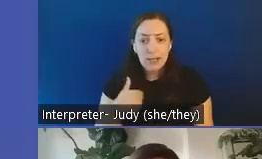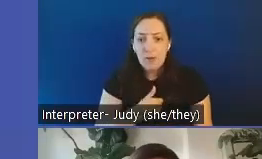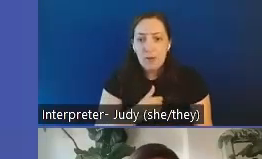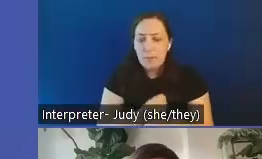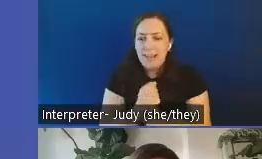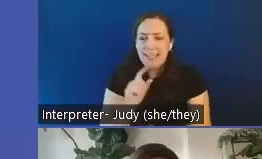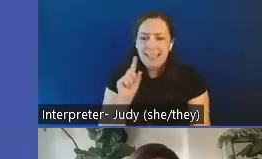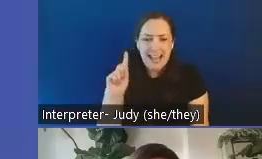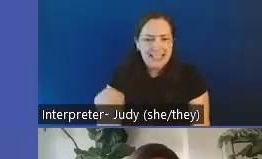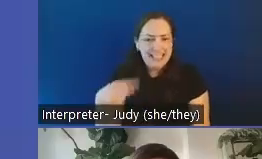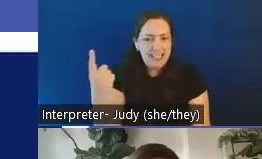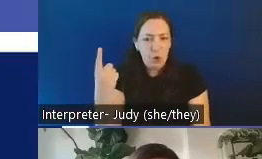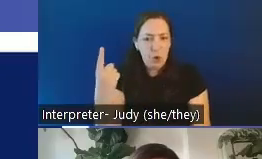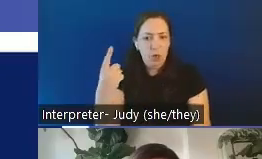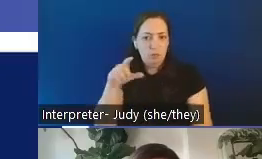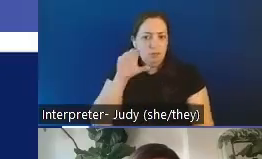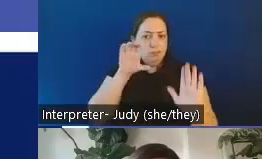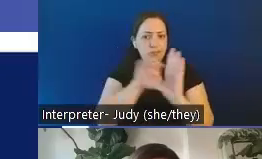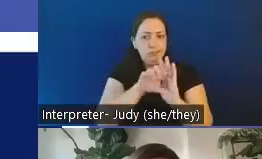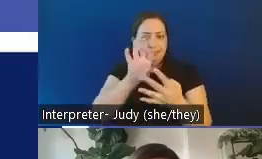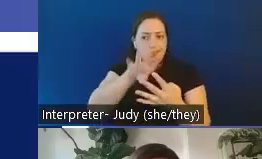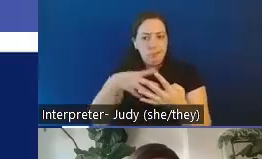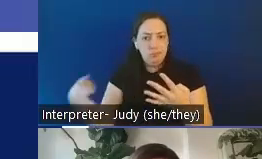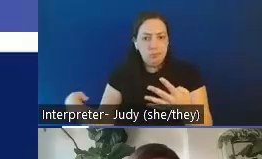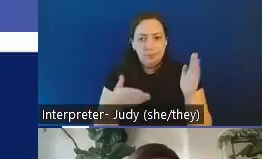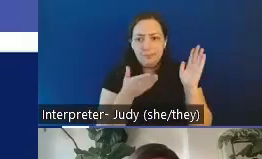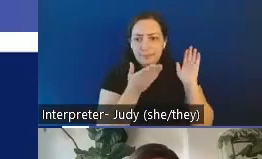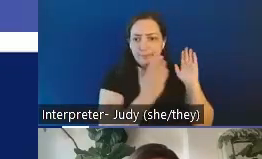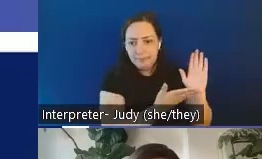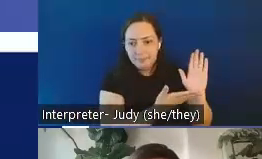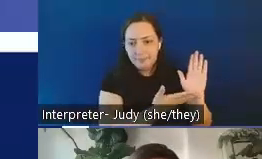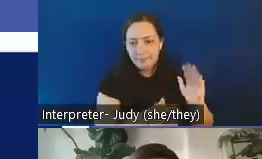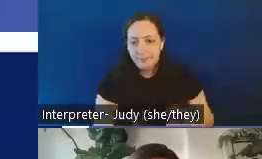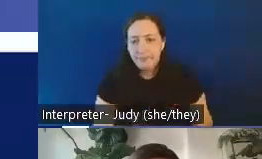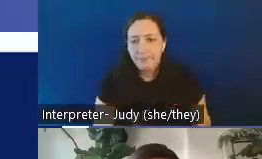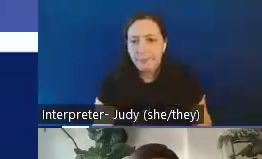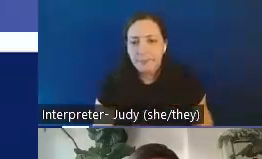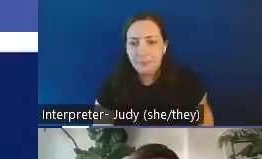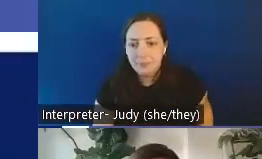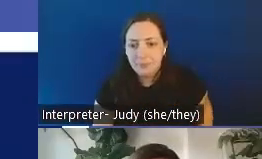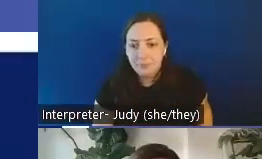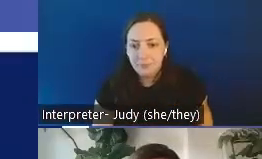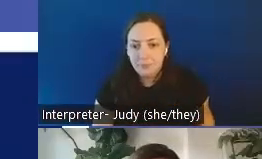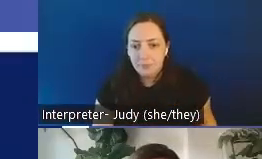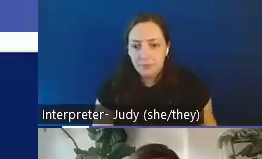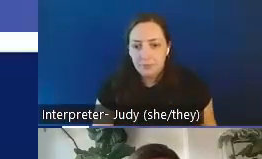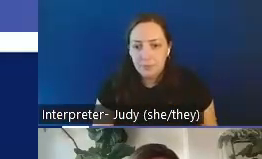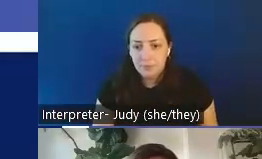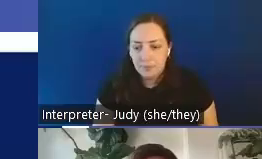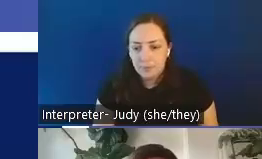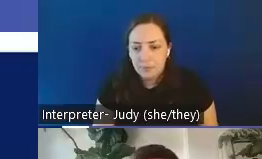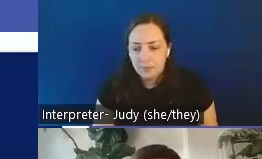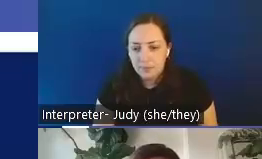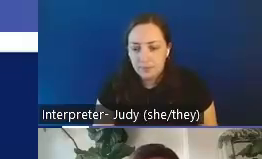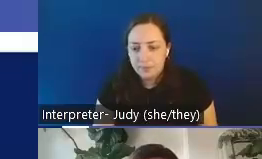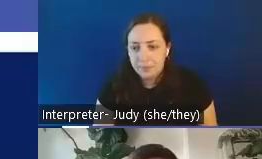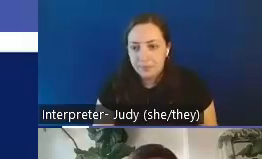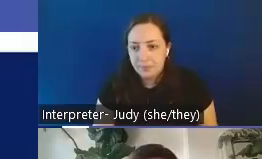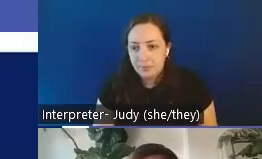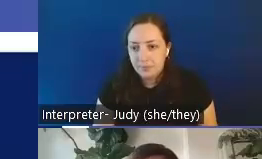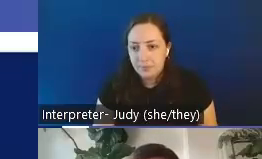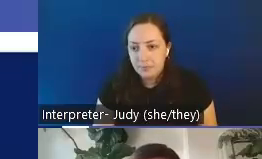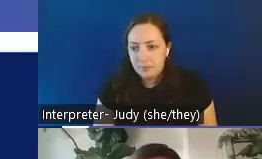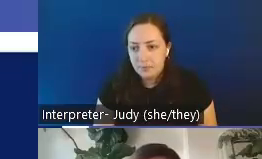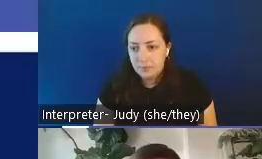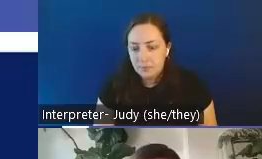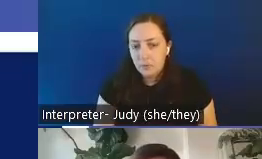single figure, a single table to help folks understand currently who are the